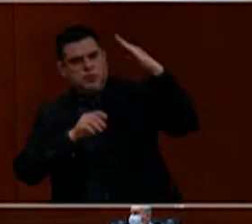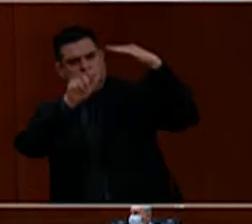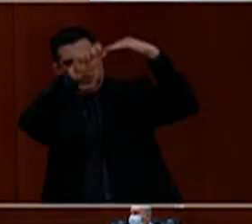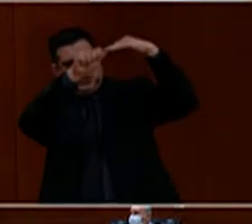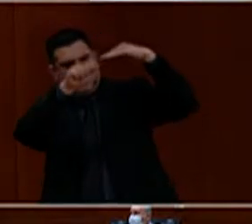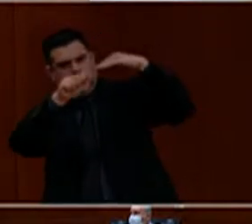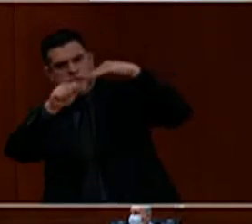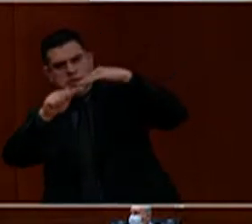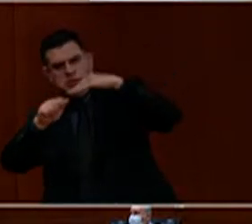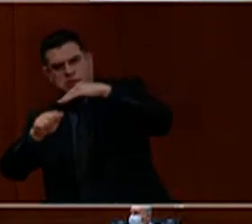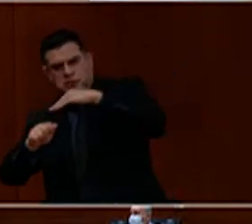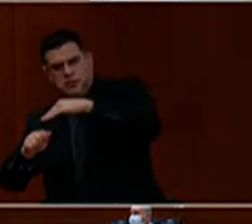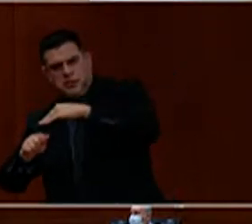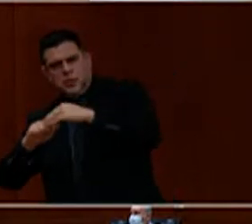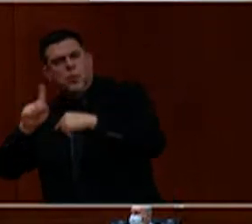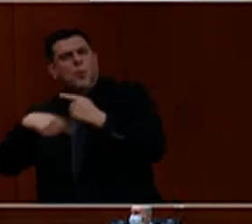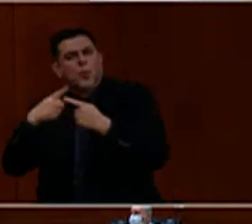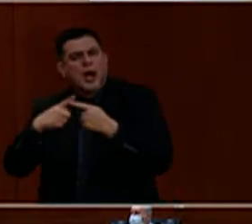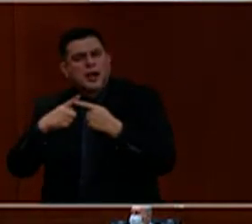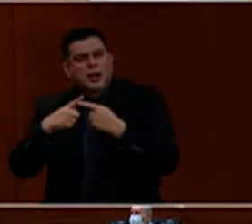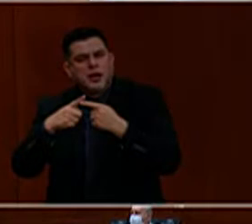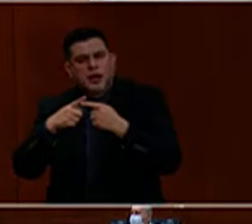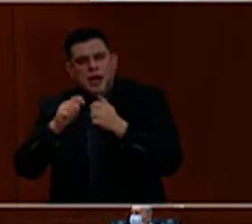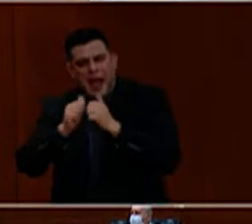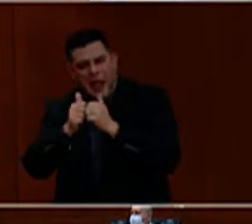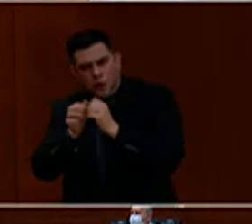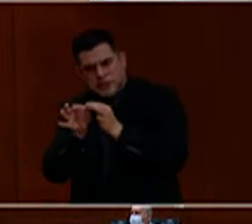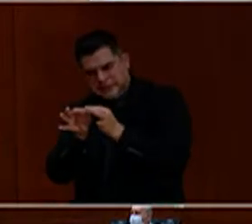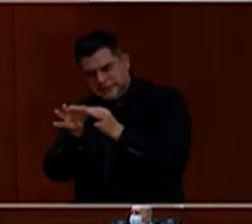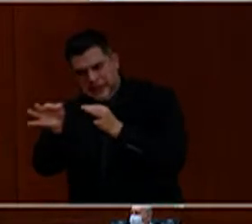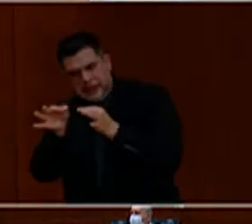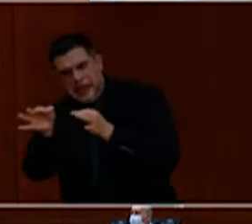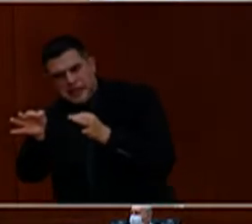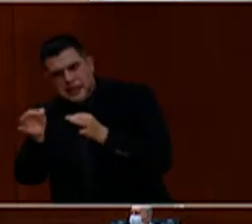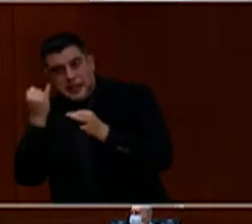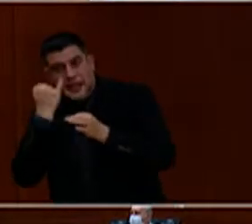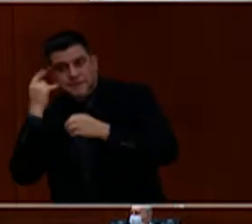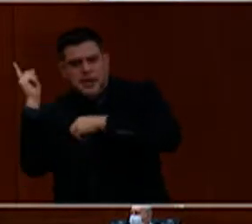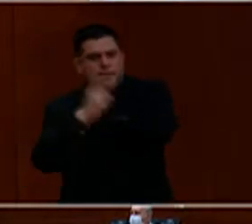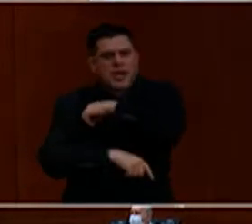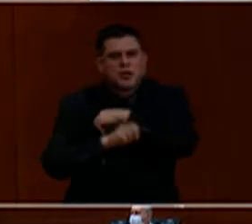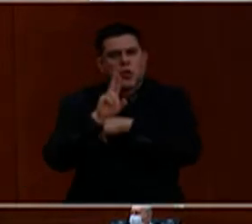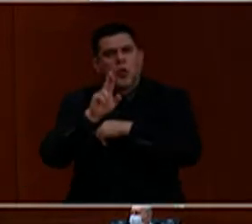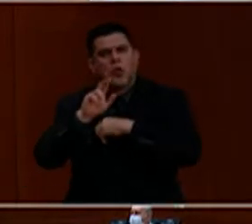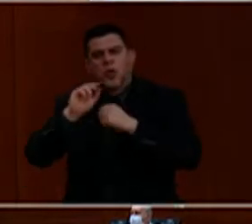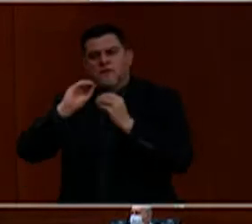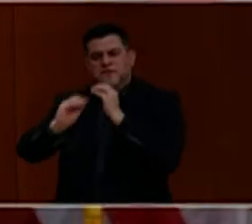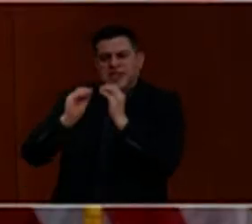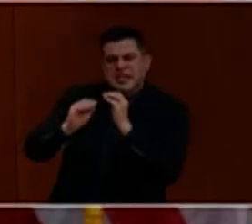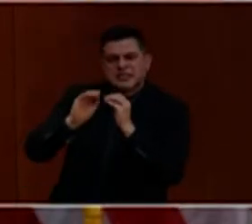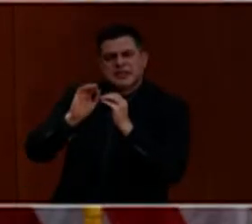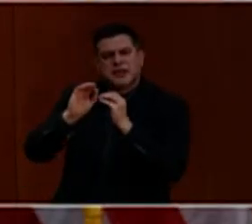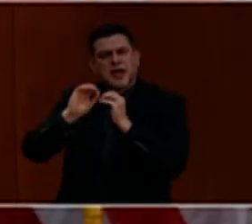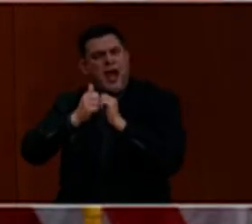results. What exactly are there going to be penalties for these private labs? How are you going to fix that? So the way